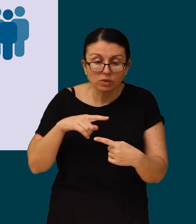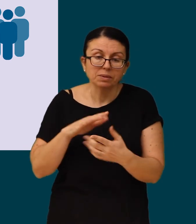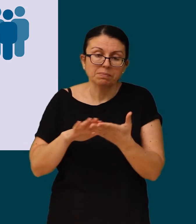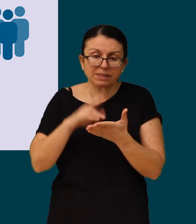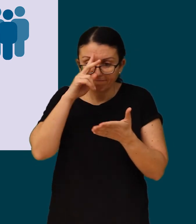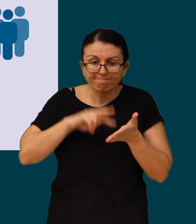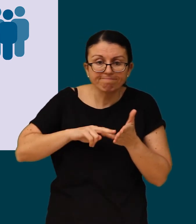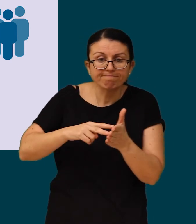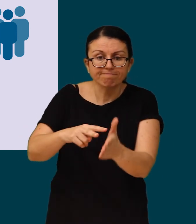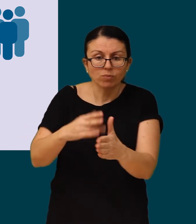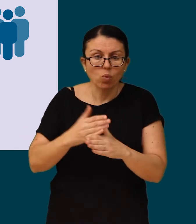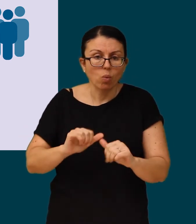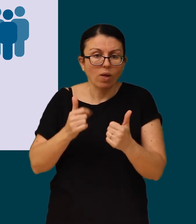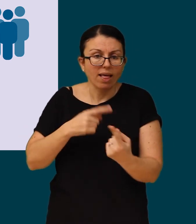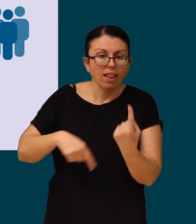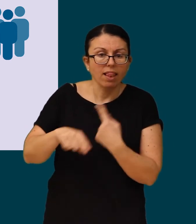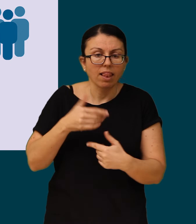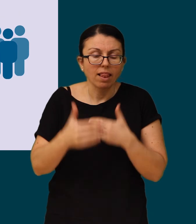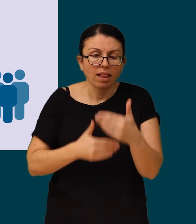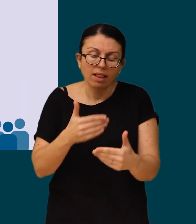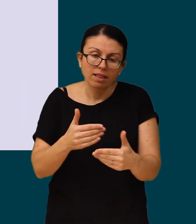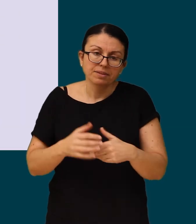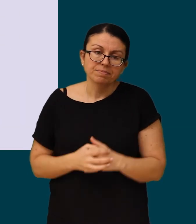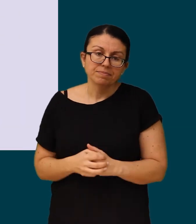greater chance that planning decisions work for everyone.